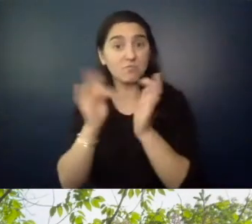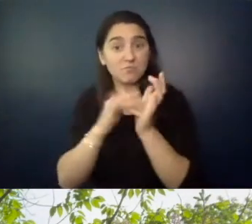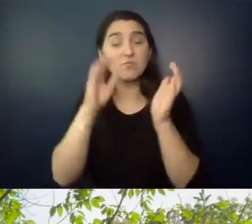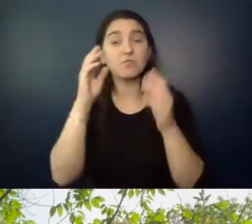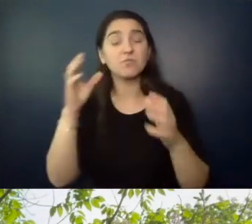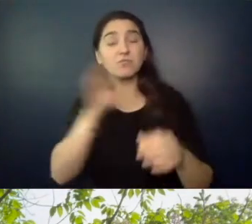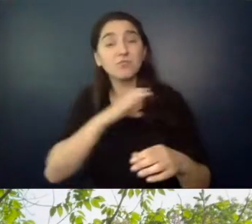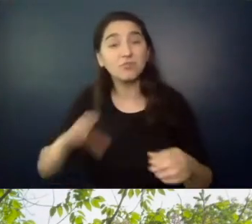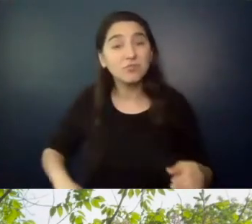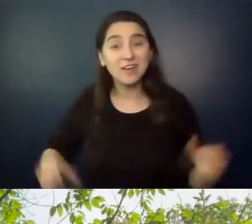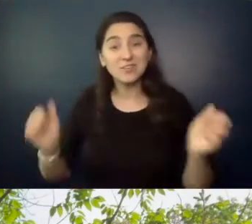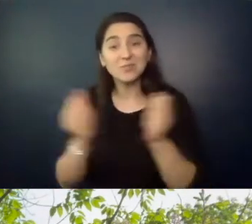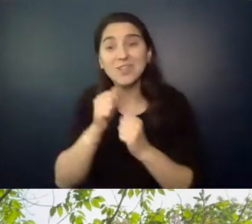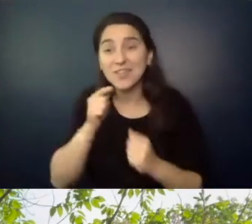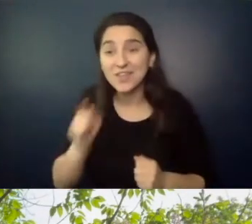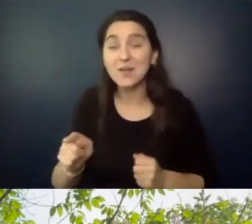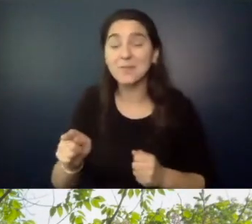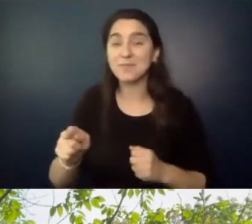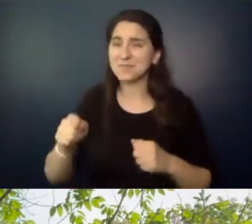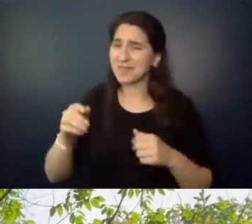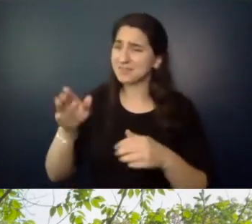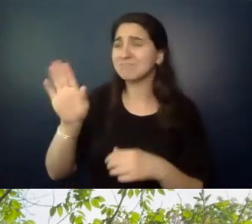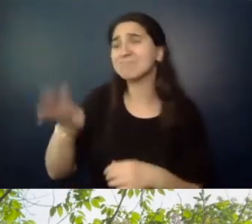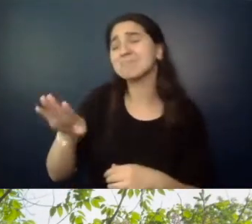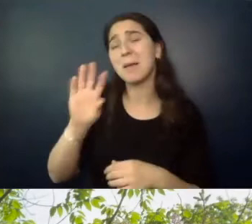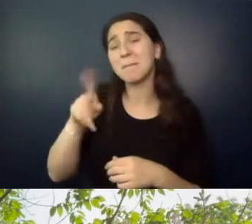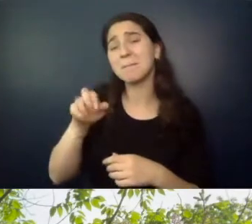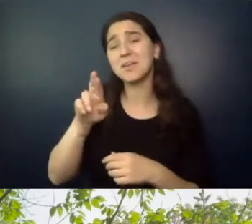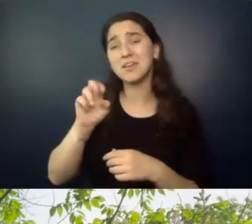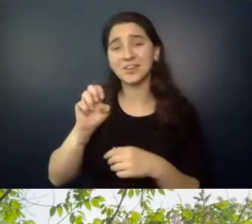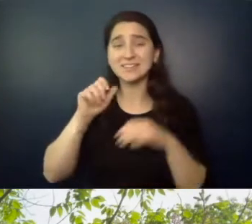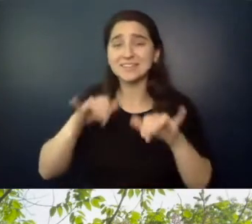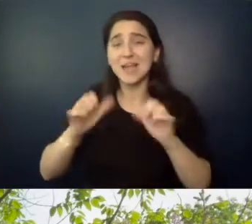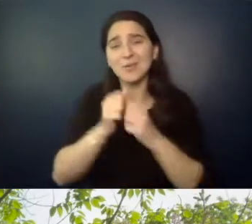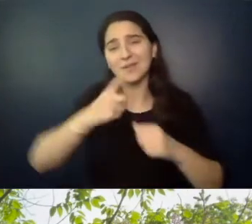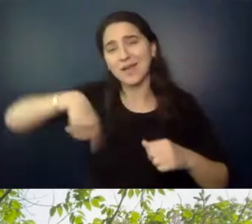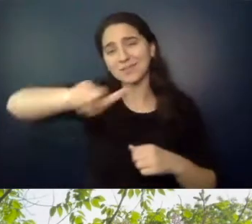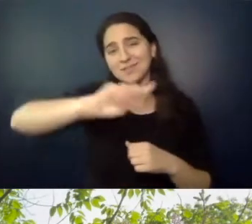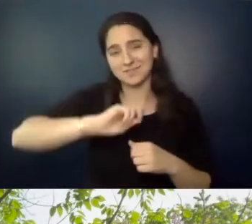in the name of Jesus Christ. Then they asked Peter to stay with them for a few days.